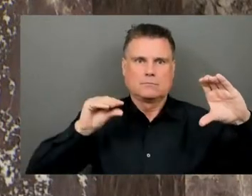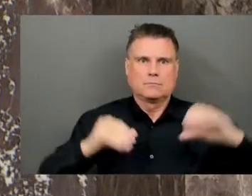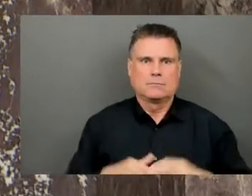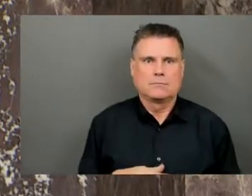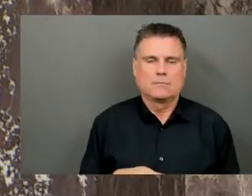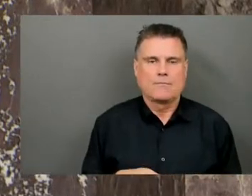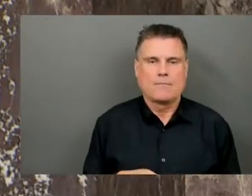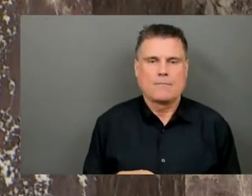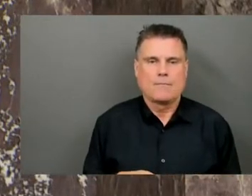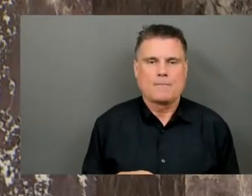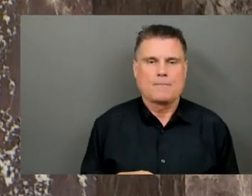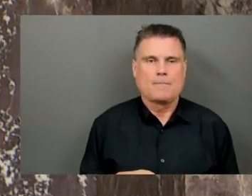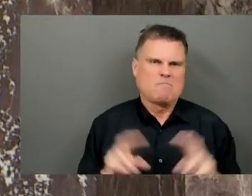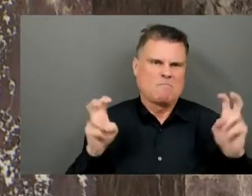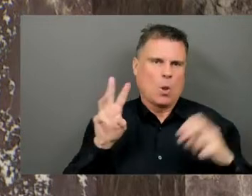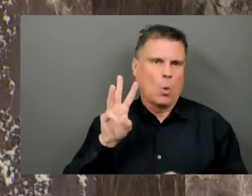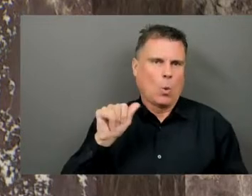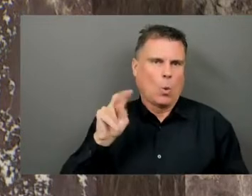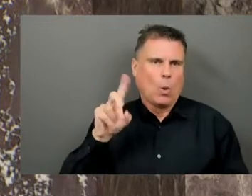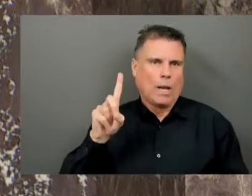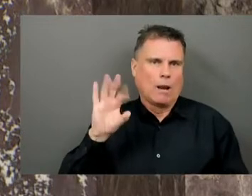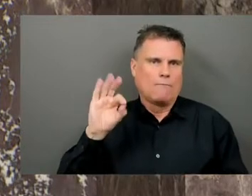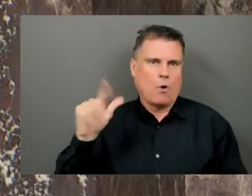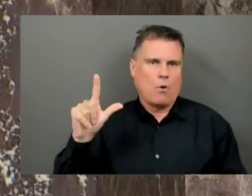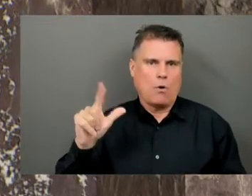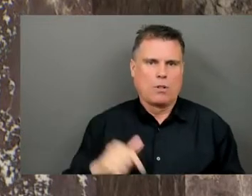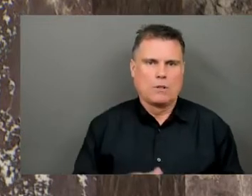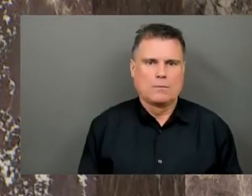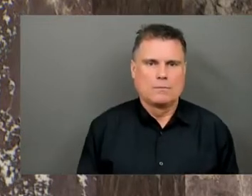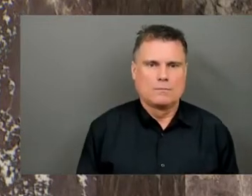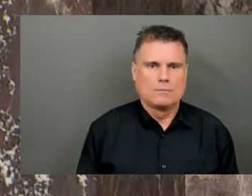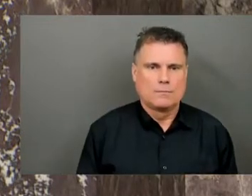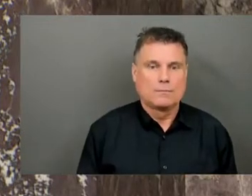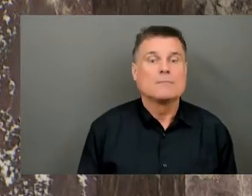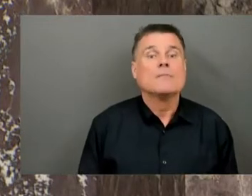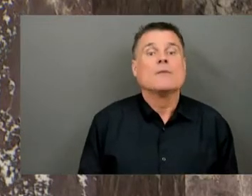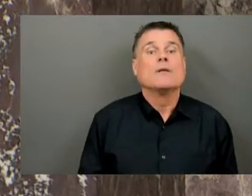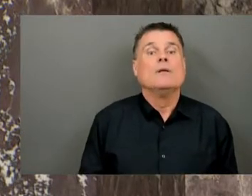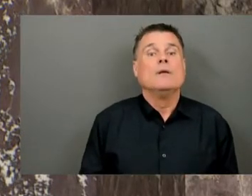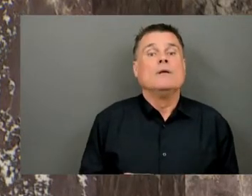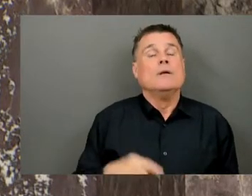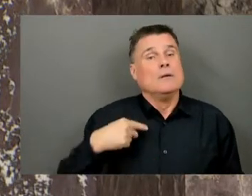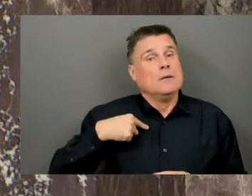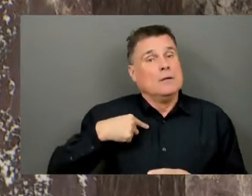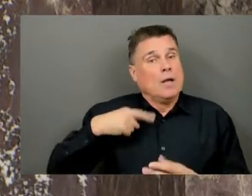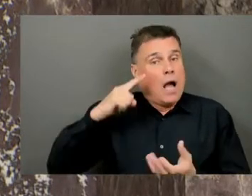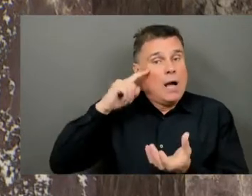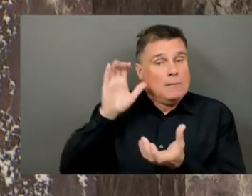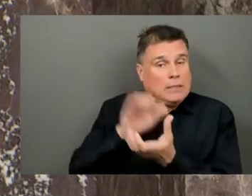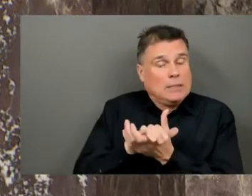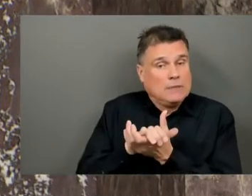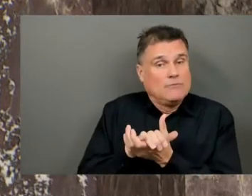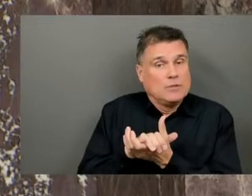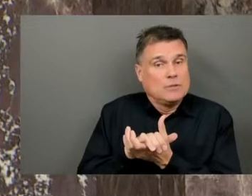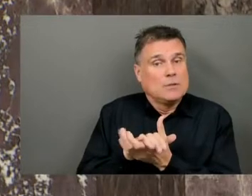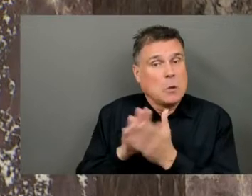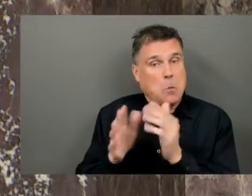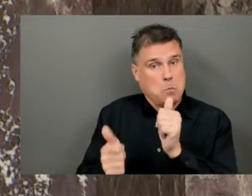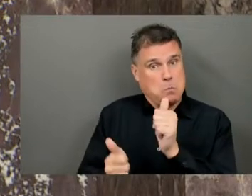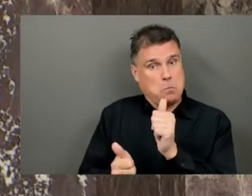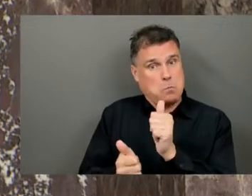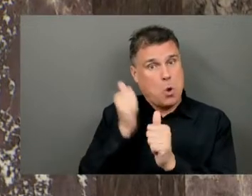members on this side of the House care deeply about inequality in our society. And when we see